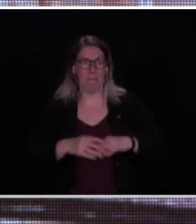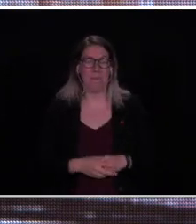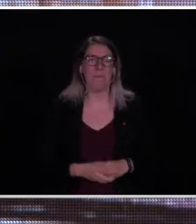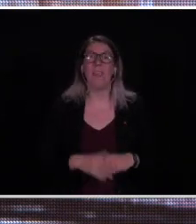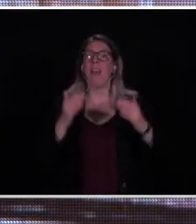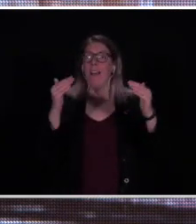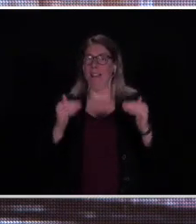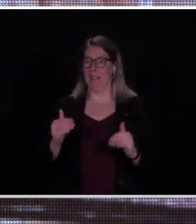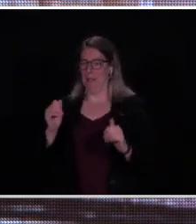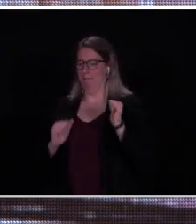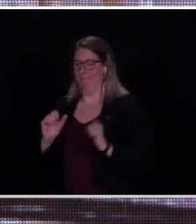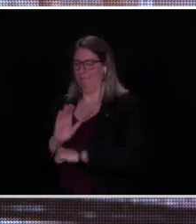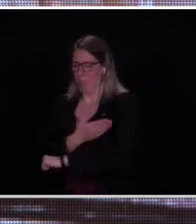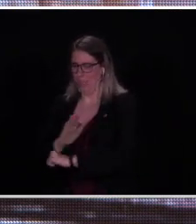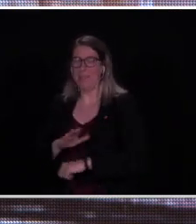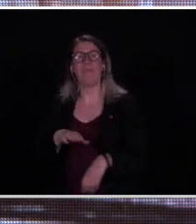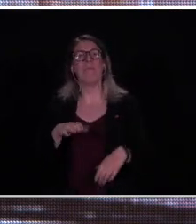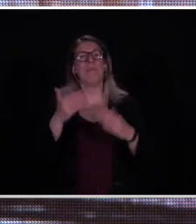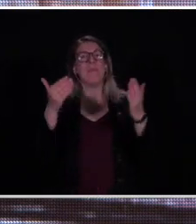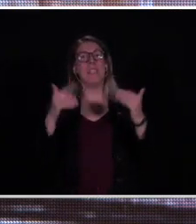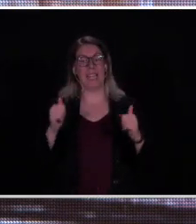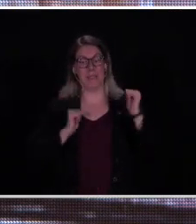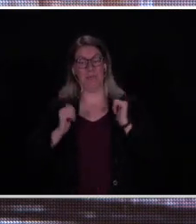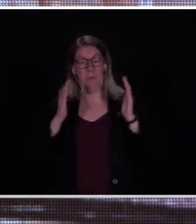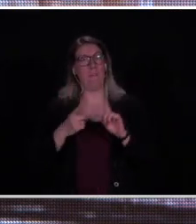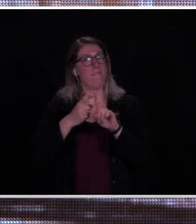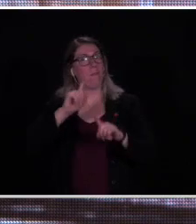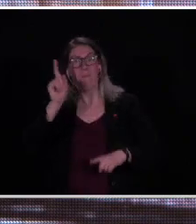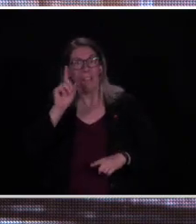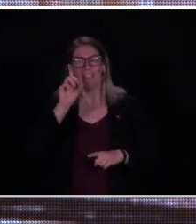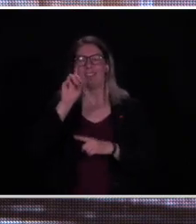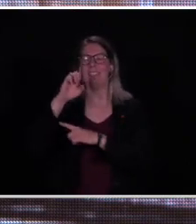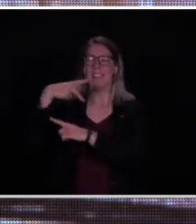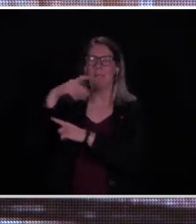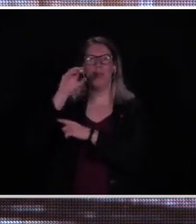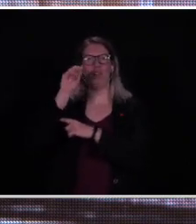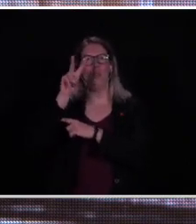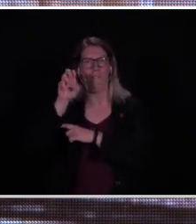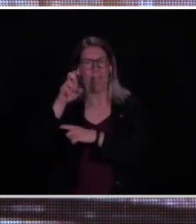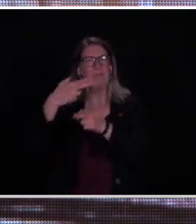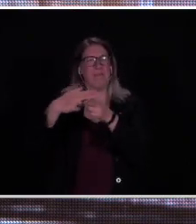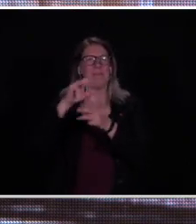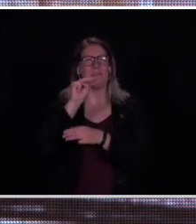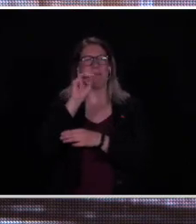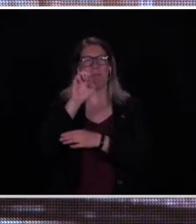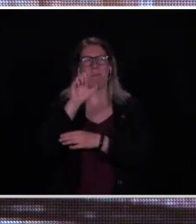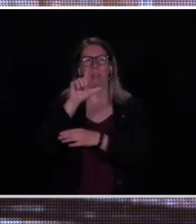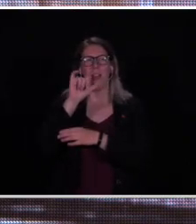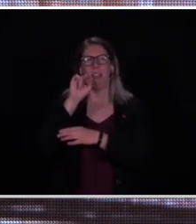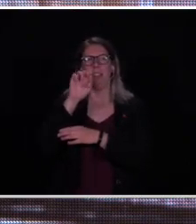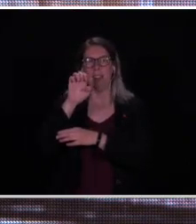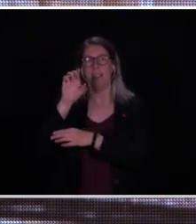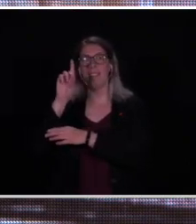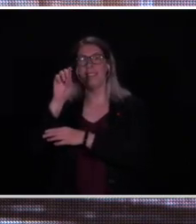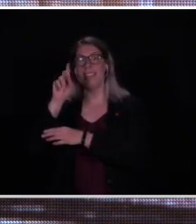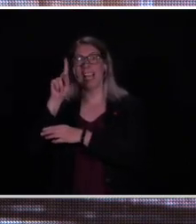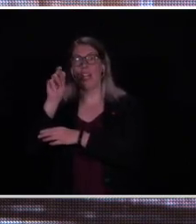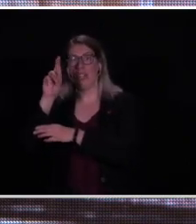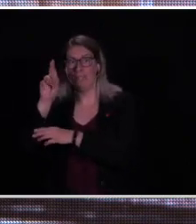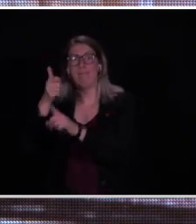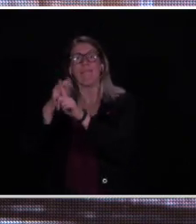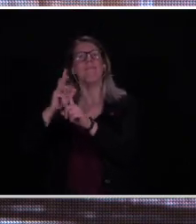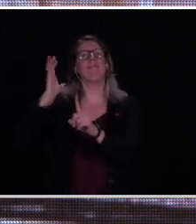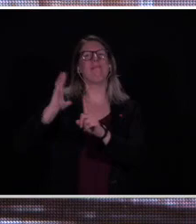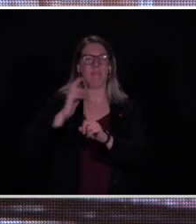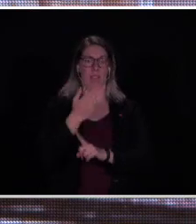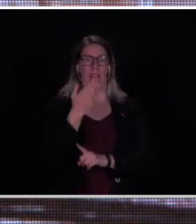right, on to the music. Deep Cove is home for our next performer. Melanie Decker credits her start in the music business to a singer at her high